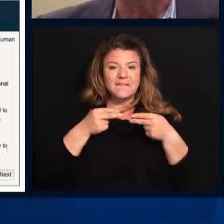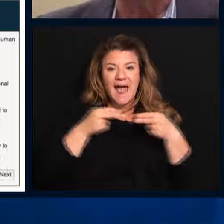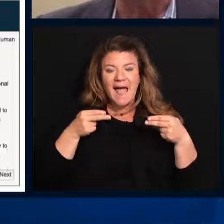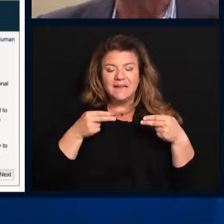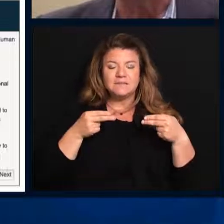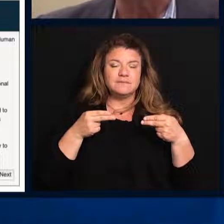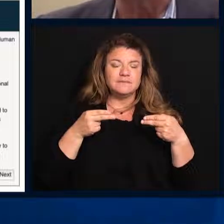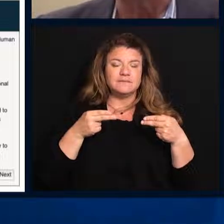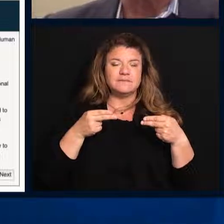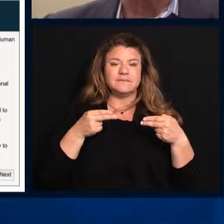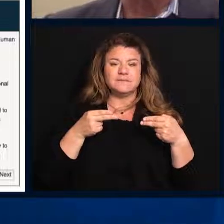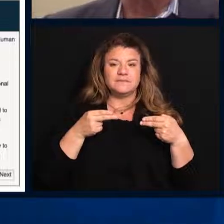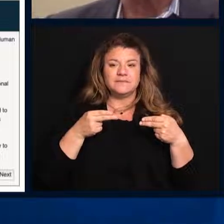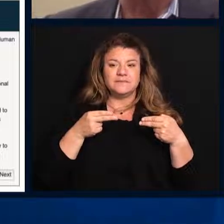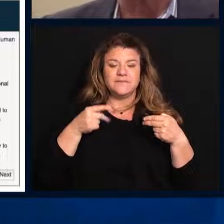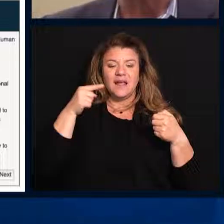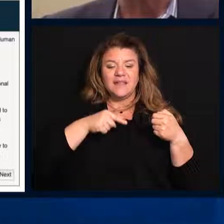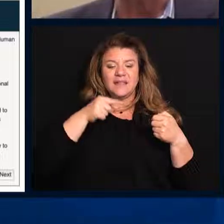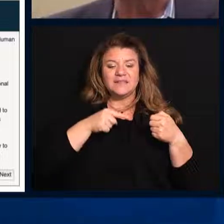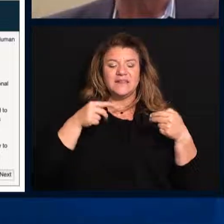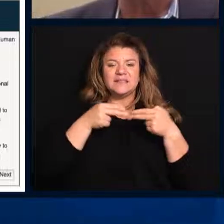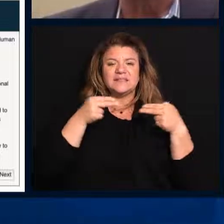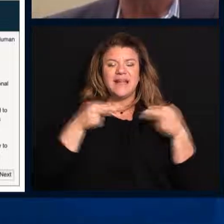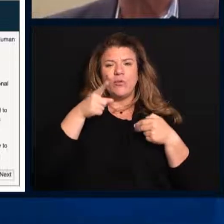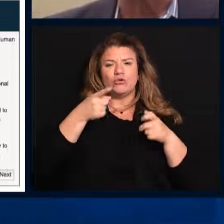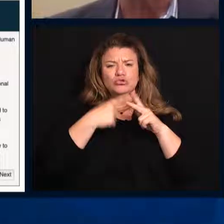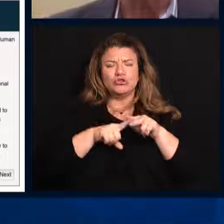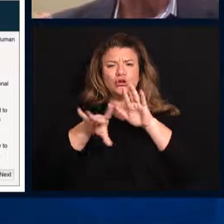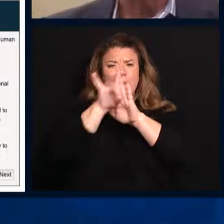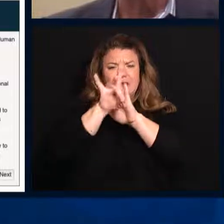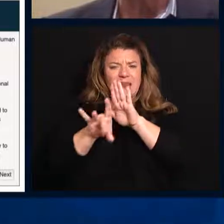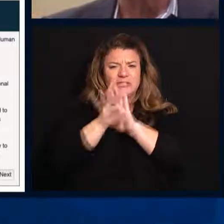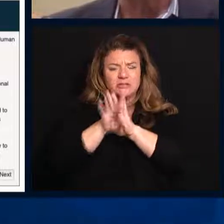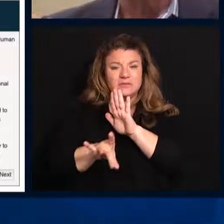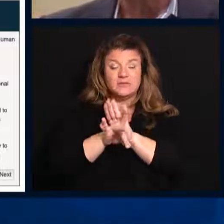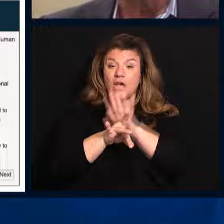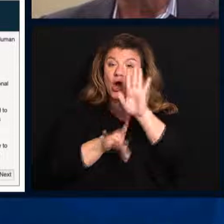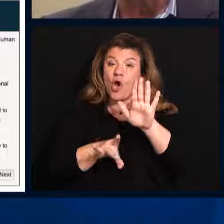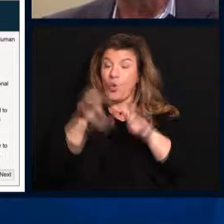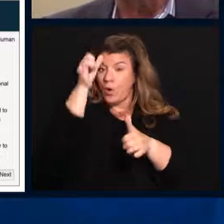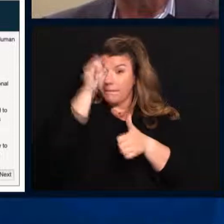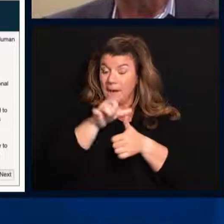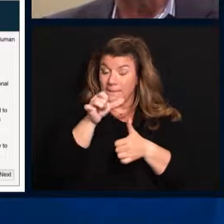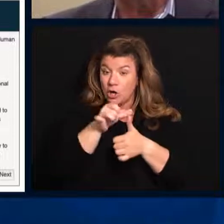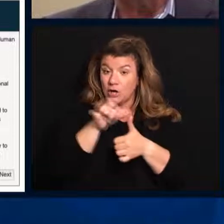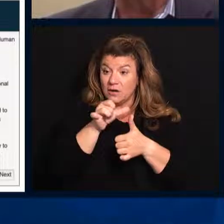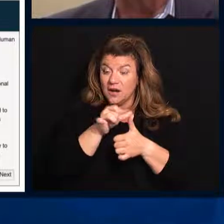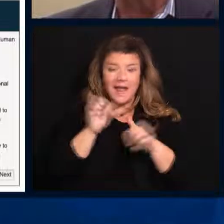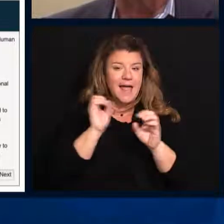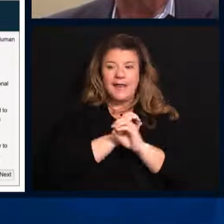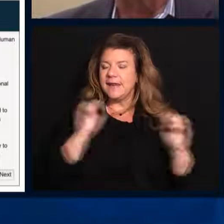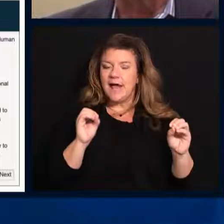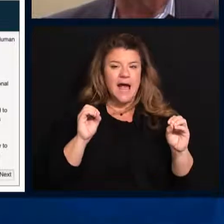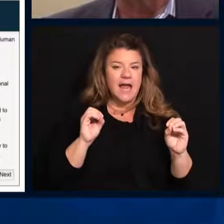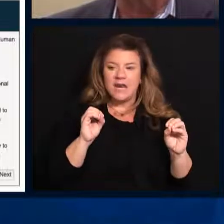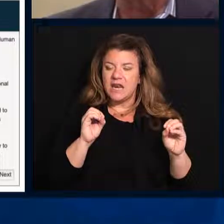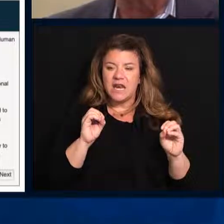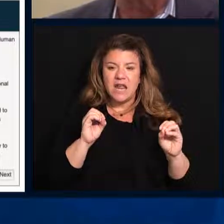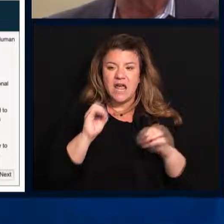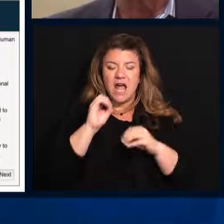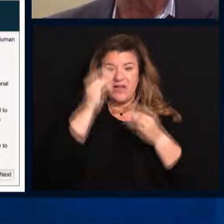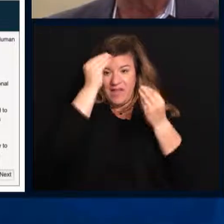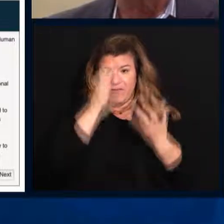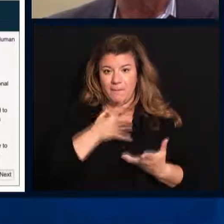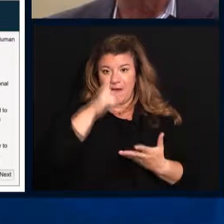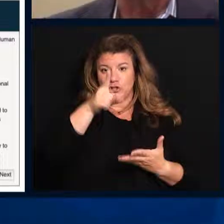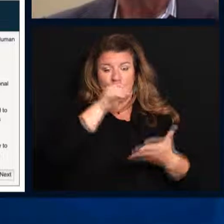And then this is the slide where you start to make selections. Remember that none of the data that you enter into